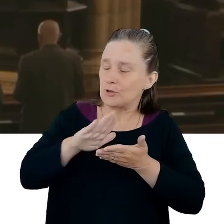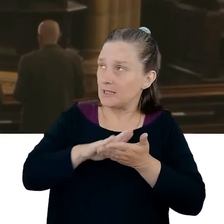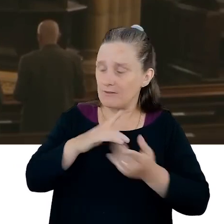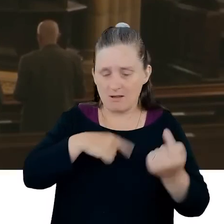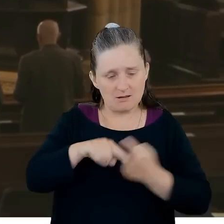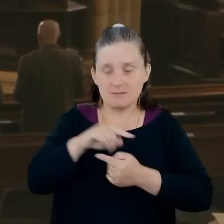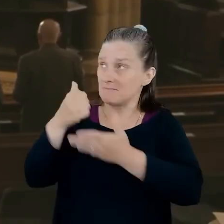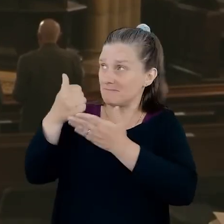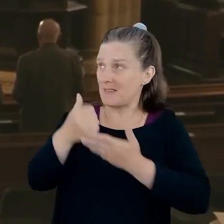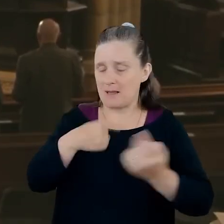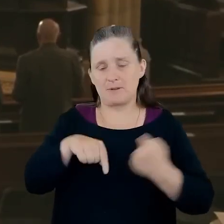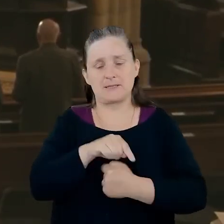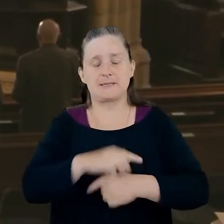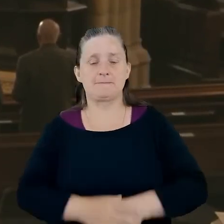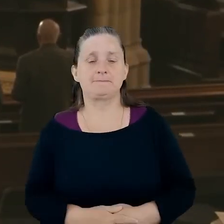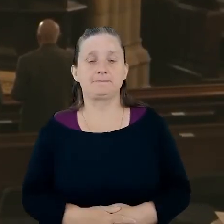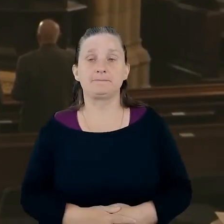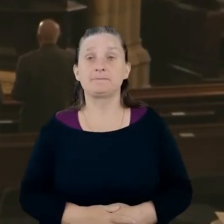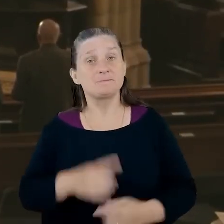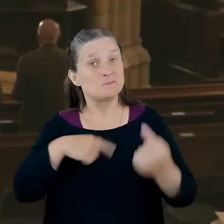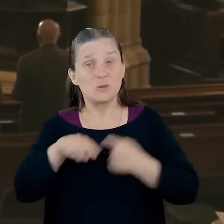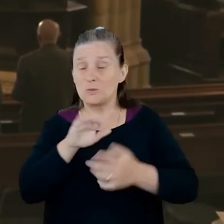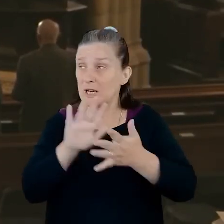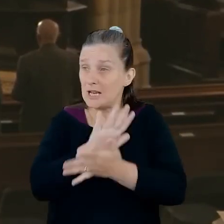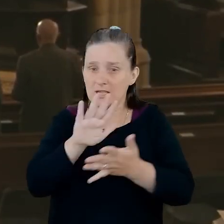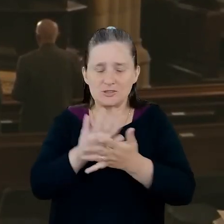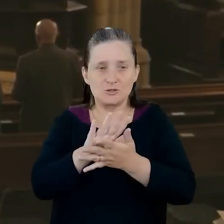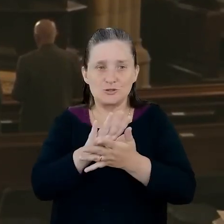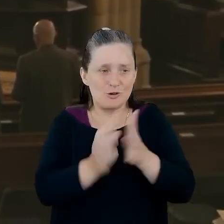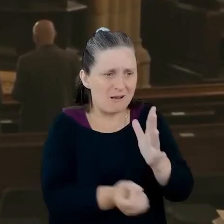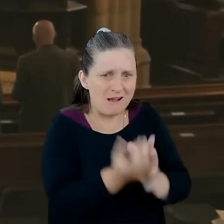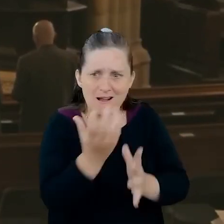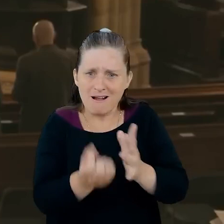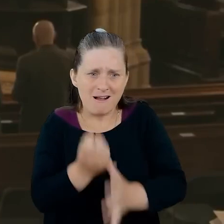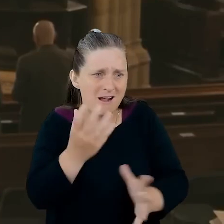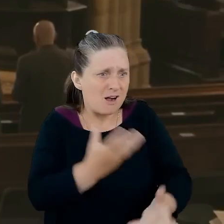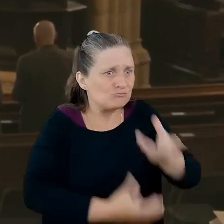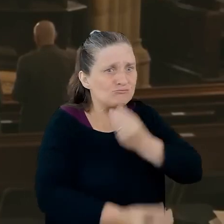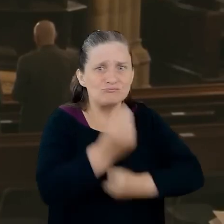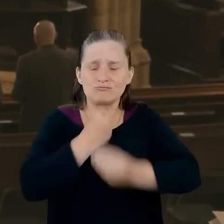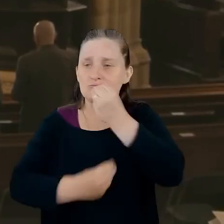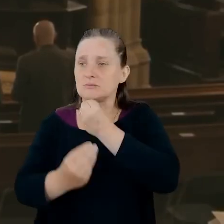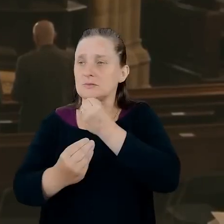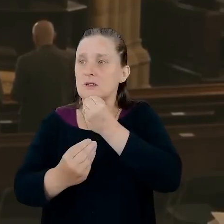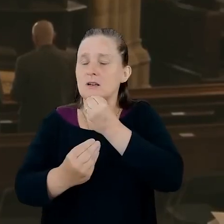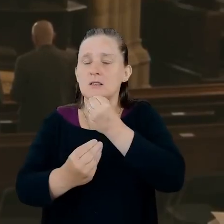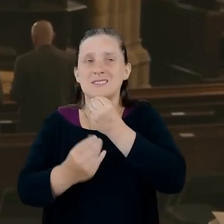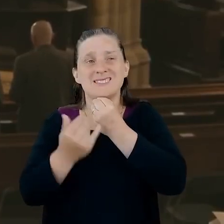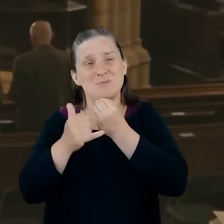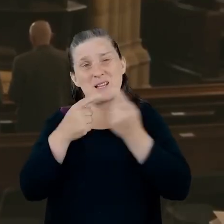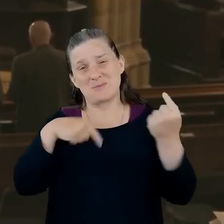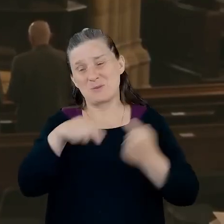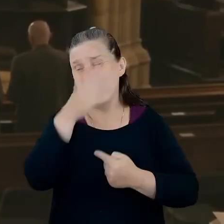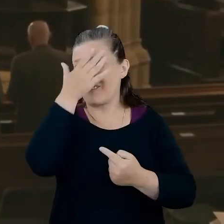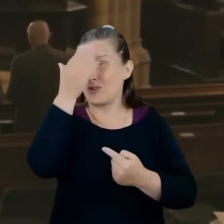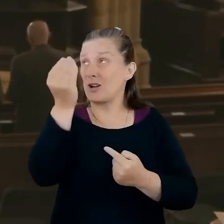us. We enjoy the fruits of the harvest, but sometimes forget